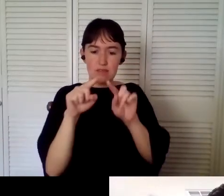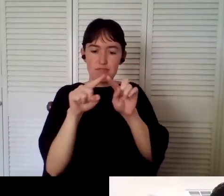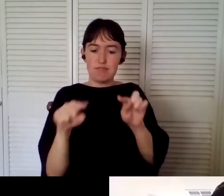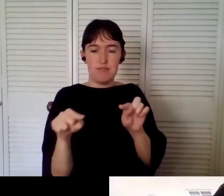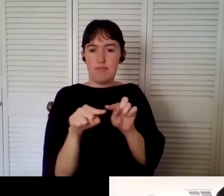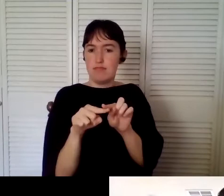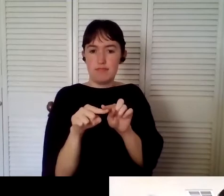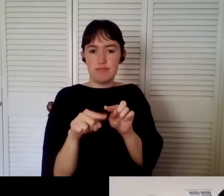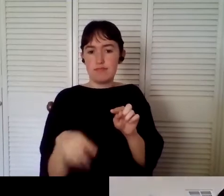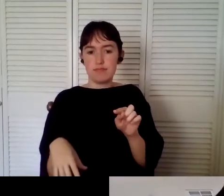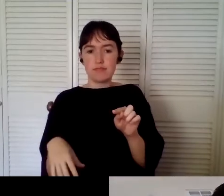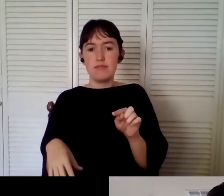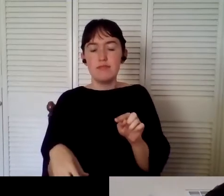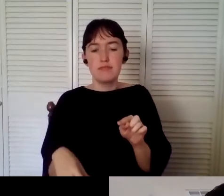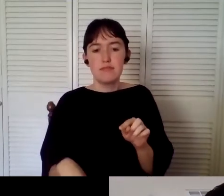So